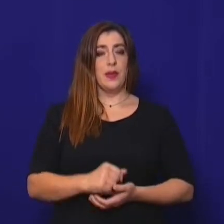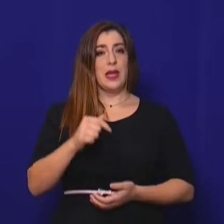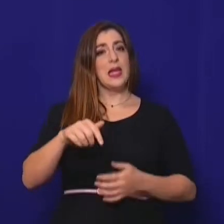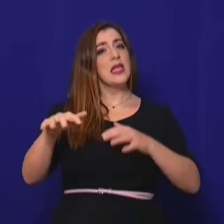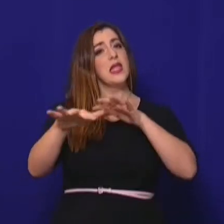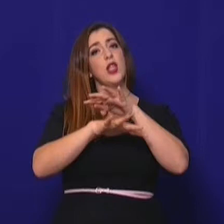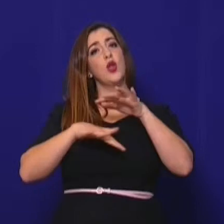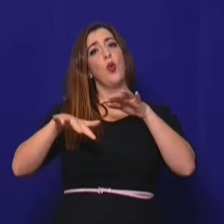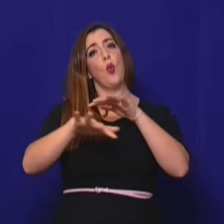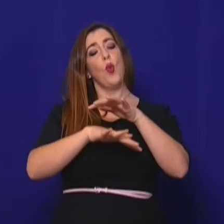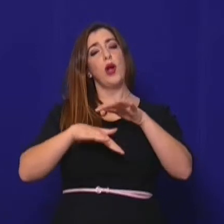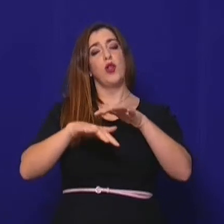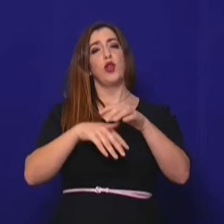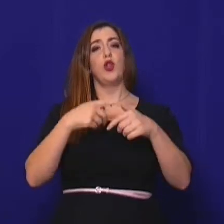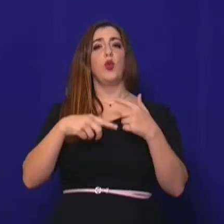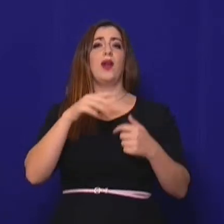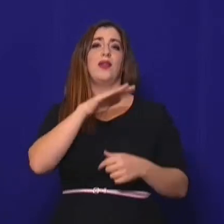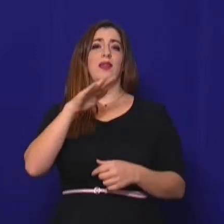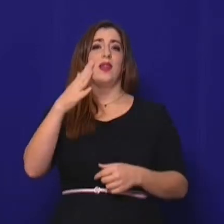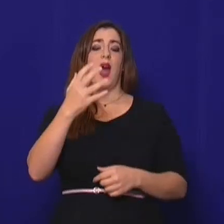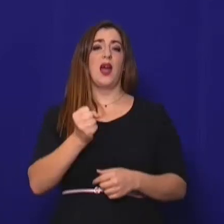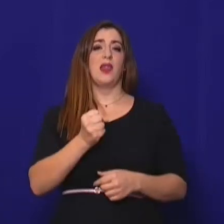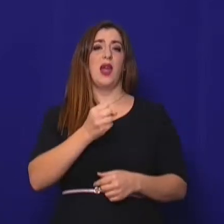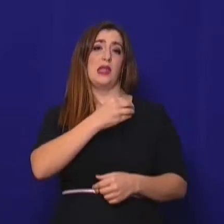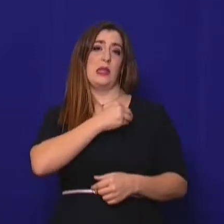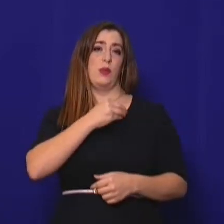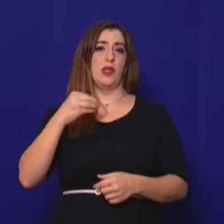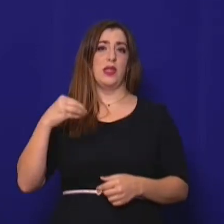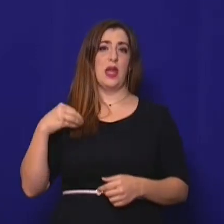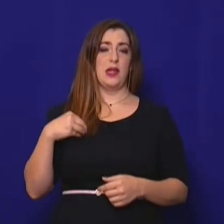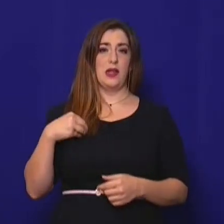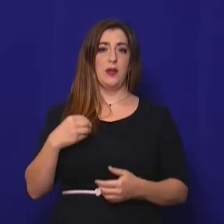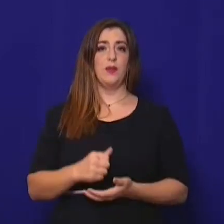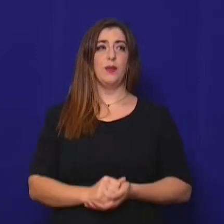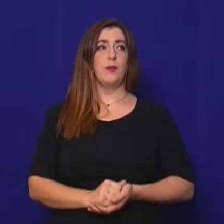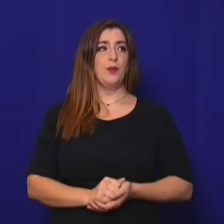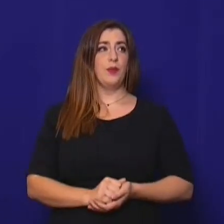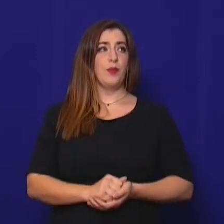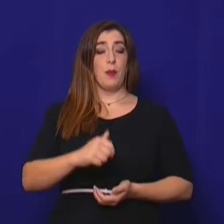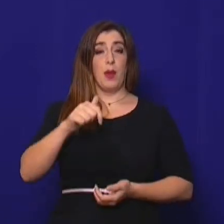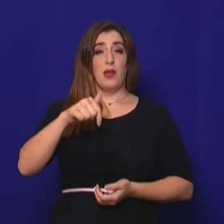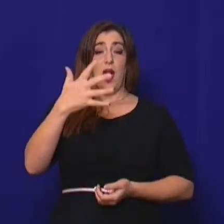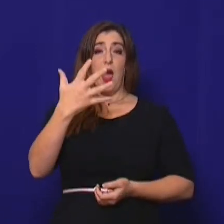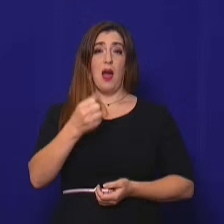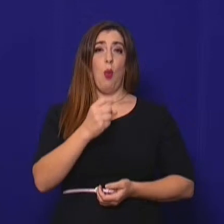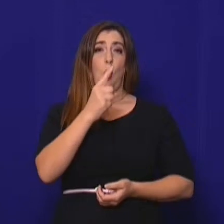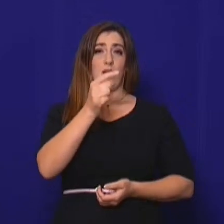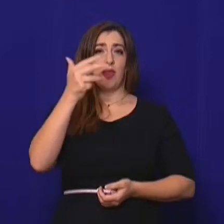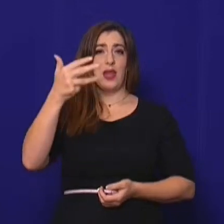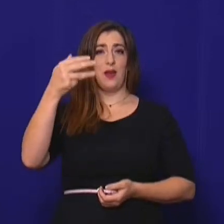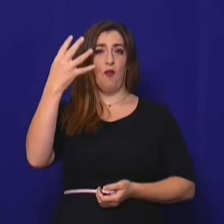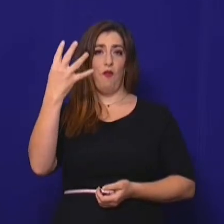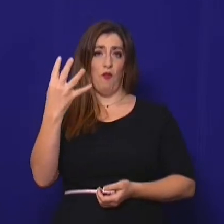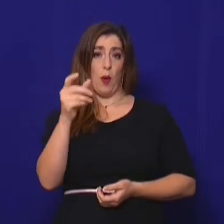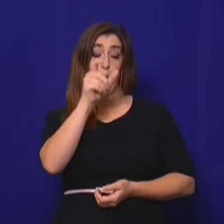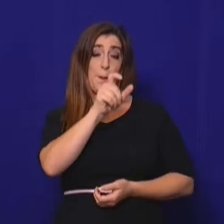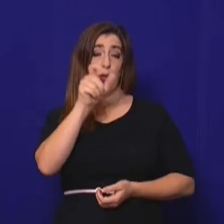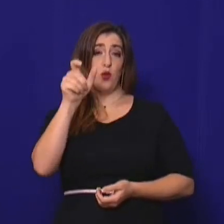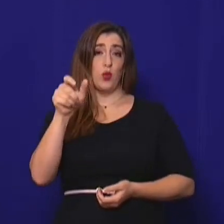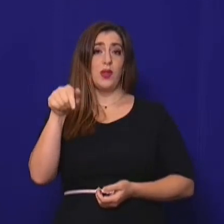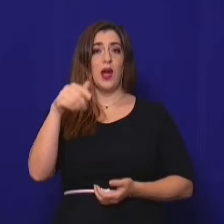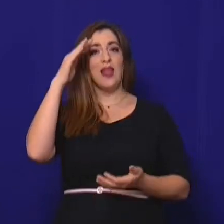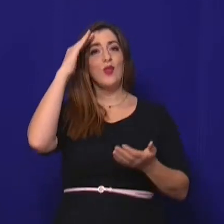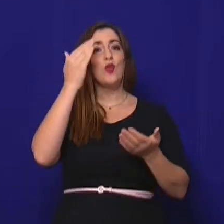Is-sitwazzjoni ta' nies li għandna fl-isptarijiet hija li bħalissa għandna 194 patients li qegħdin